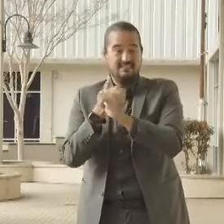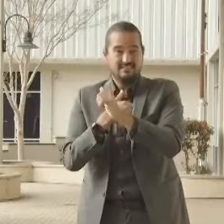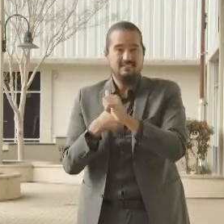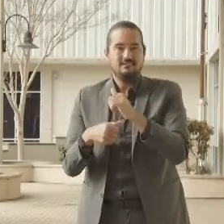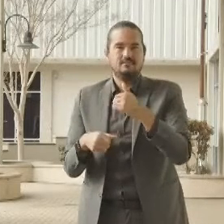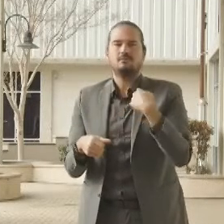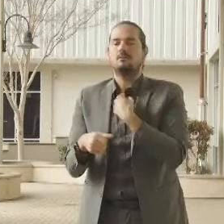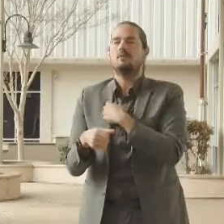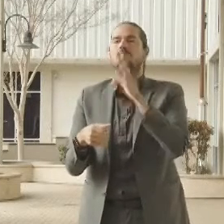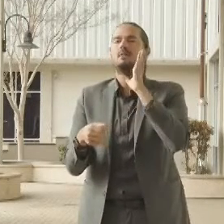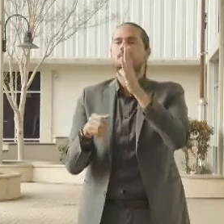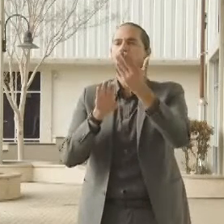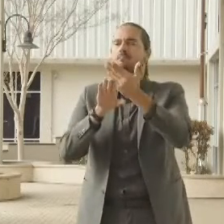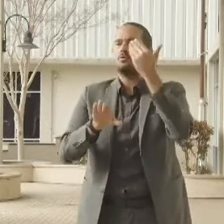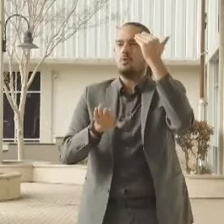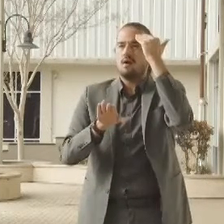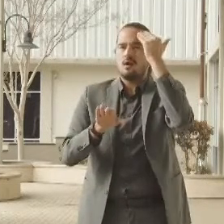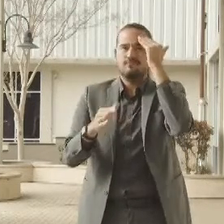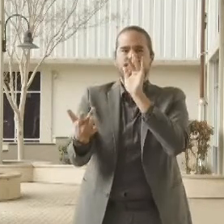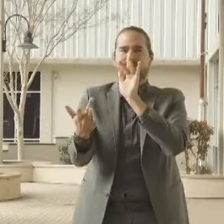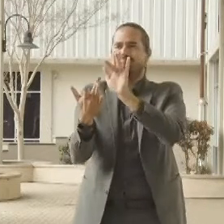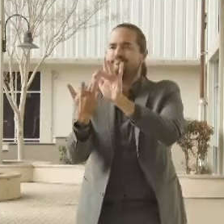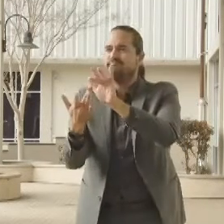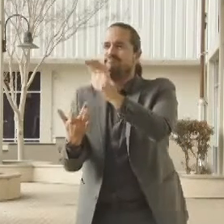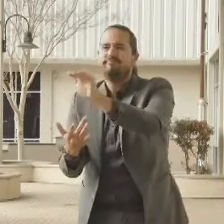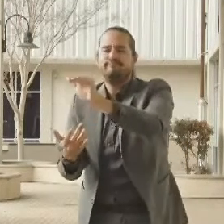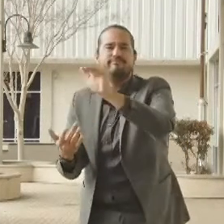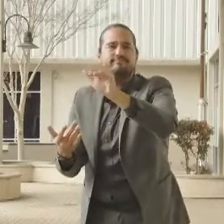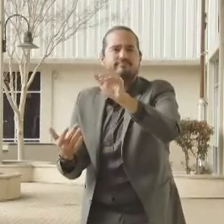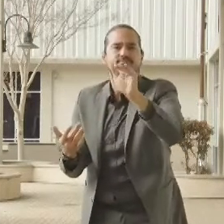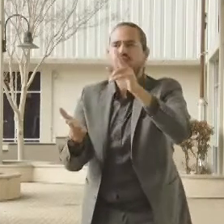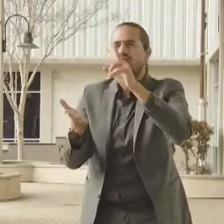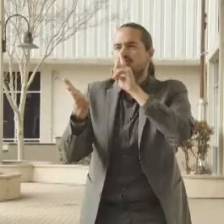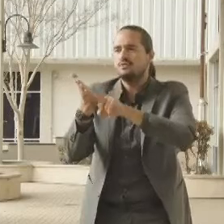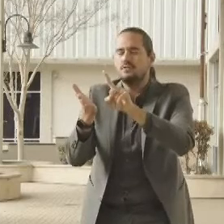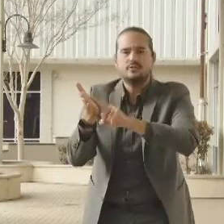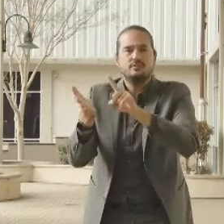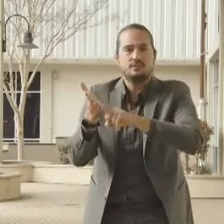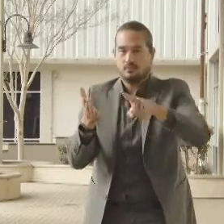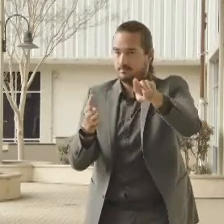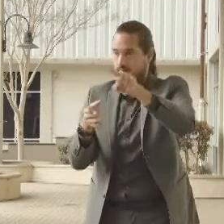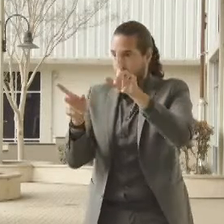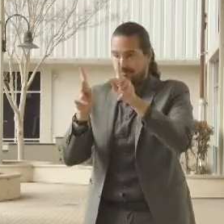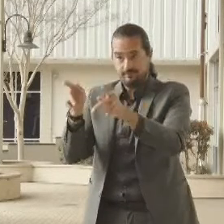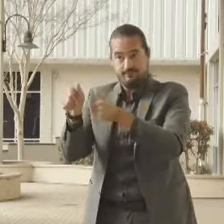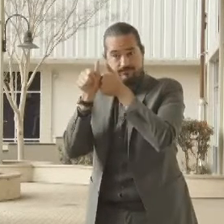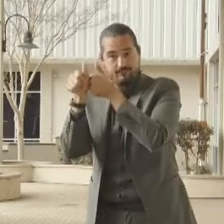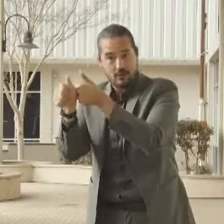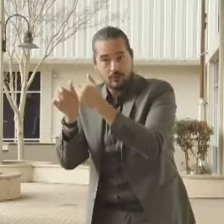and making sure that folks have complied with the order. But I've